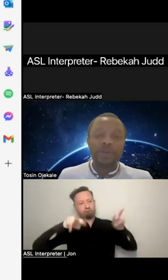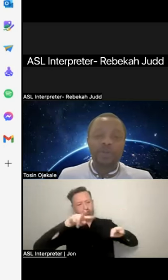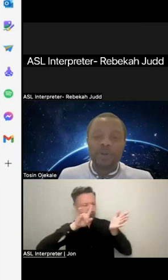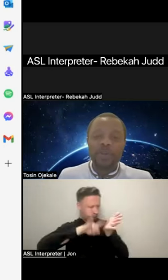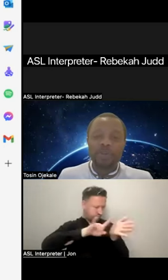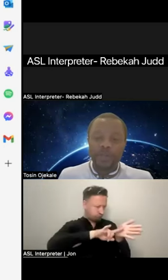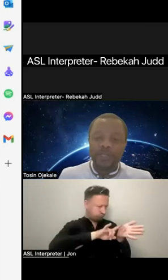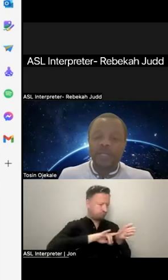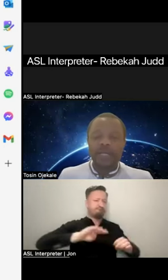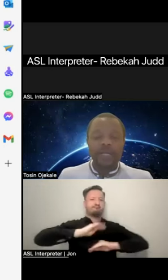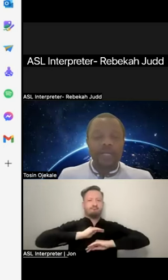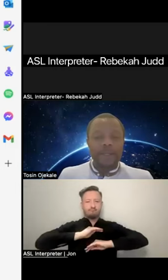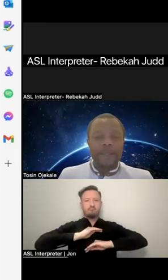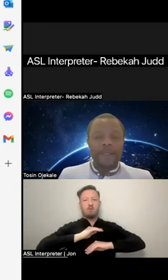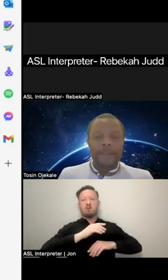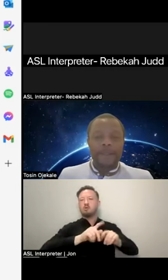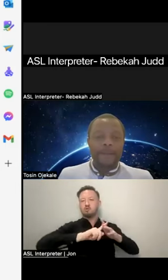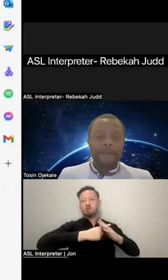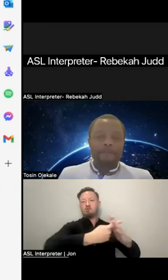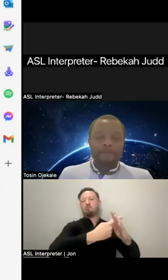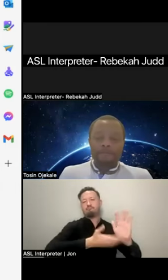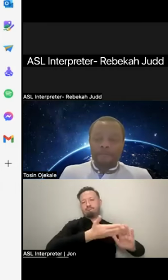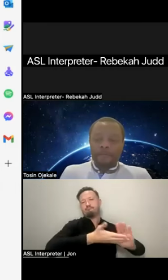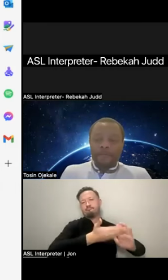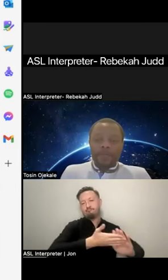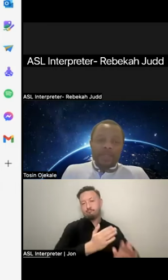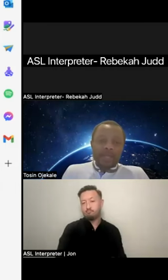to be able to operate.